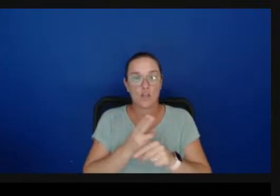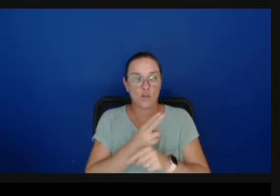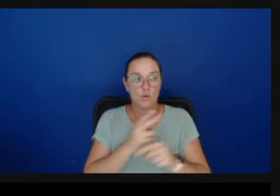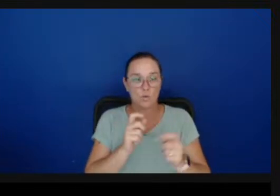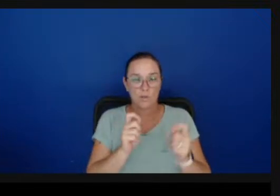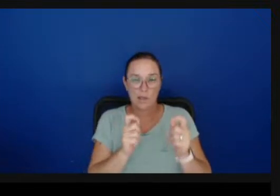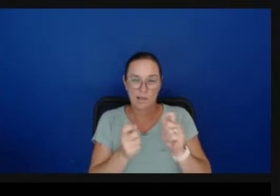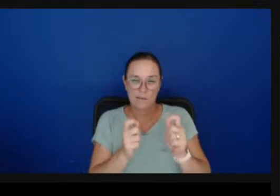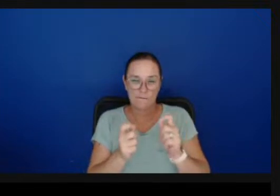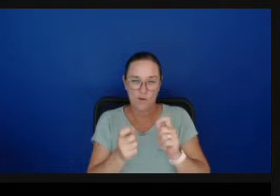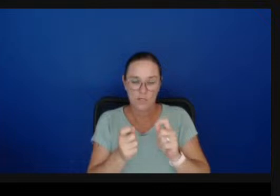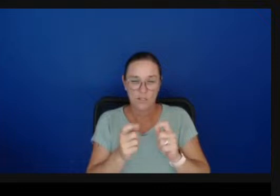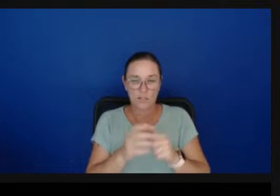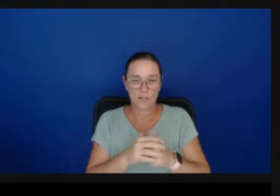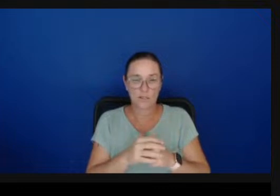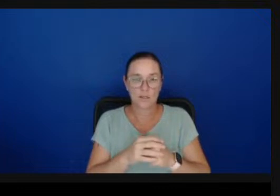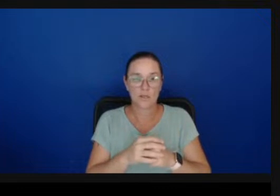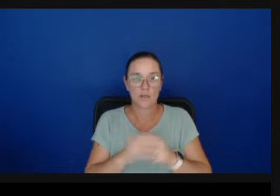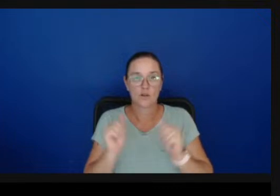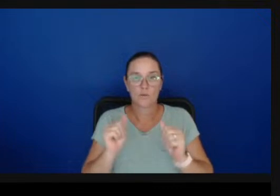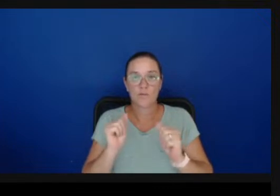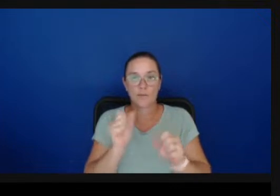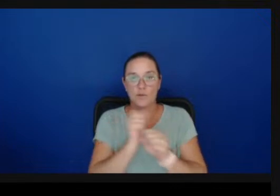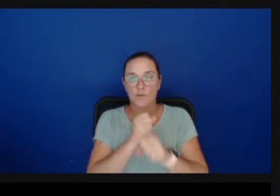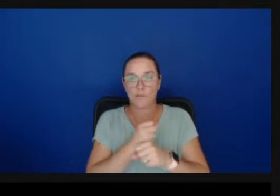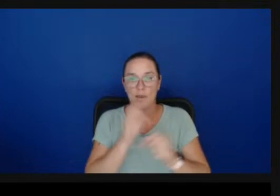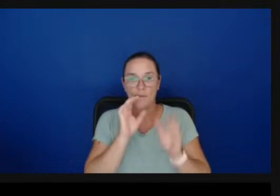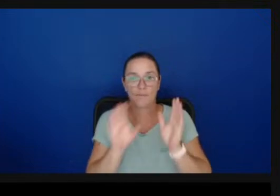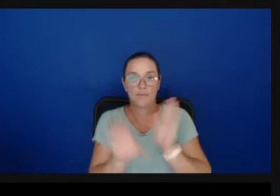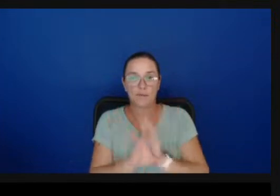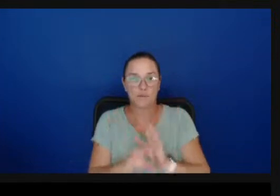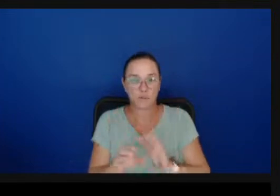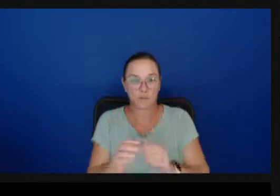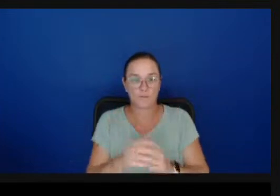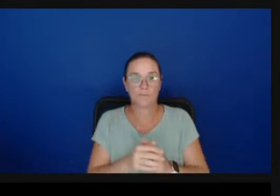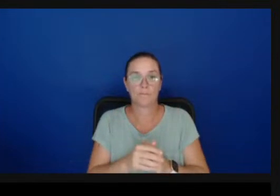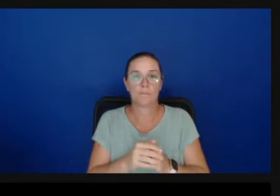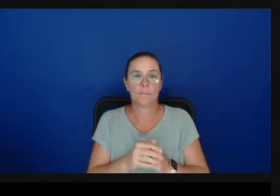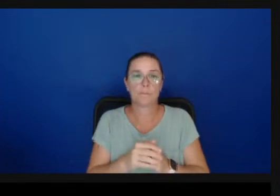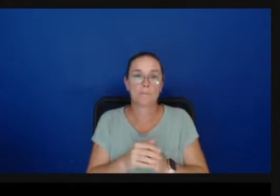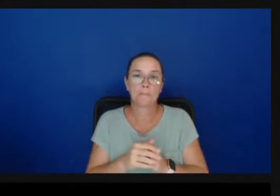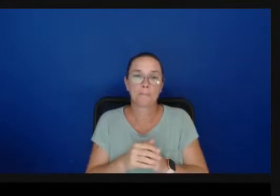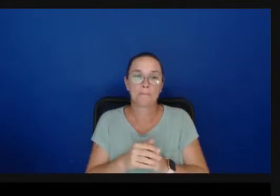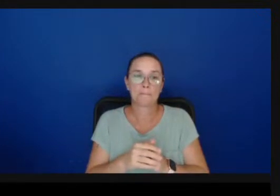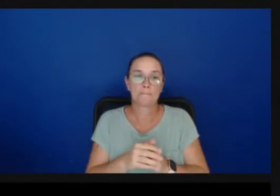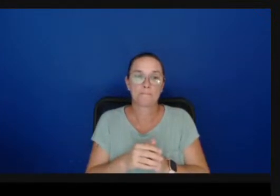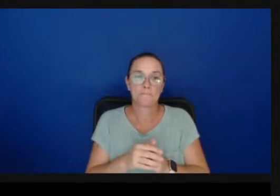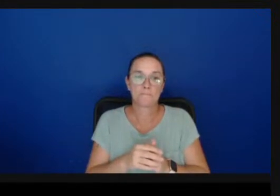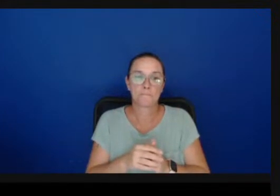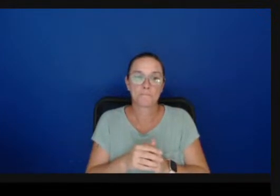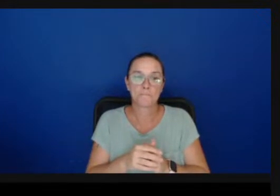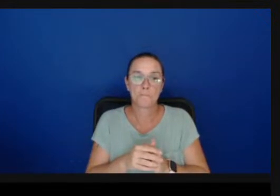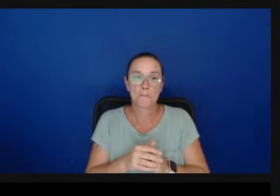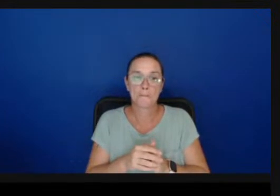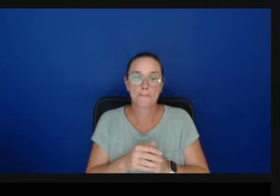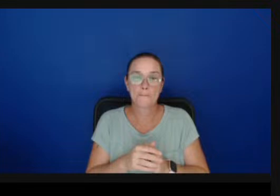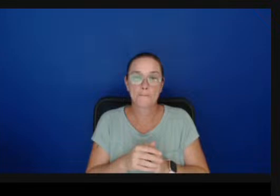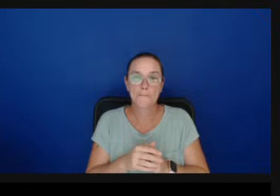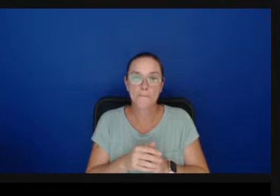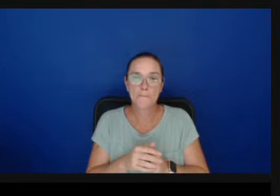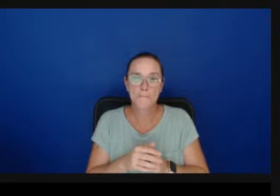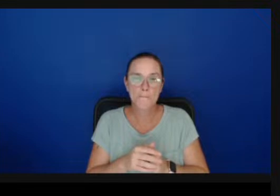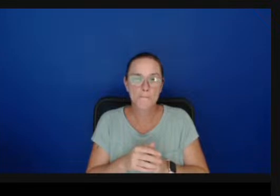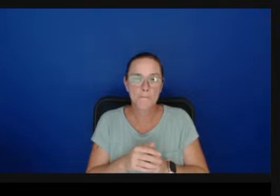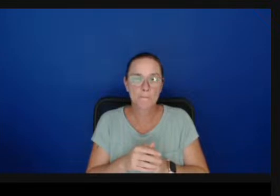to also image where magma is being stored in the rift. And maybe that's the primary way that they're doing this, in fact.